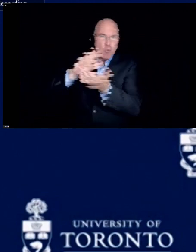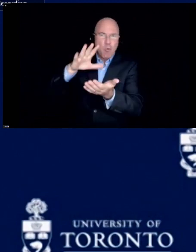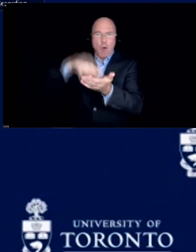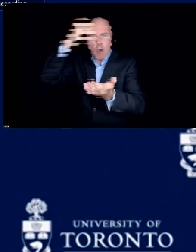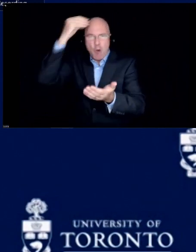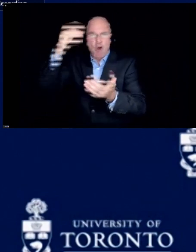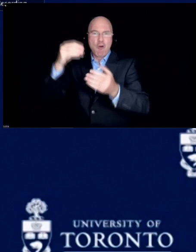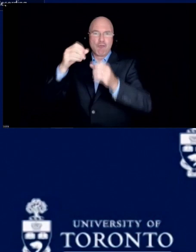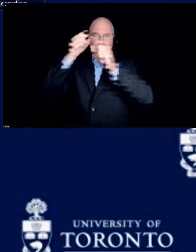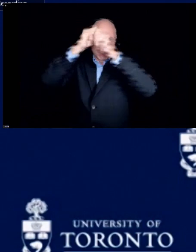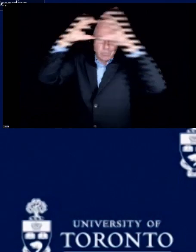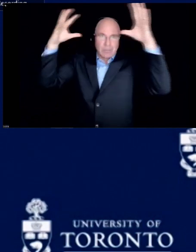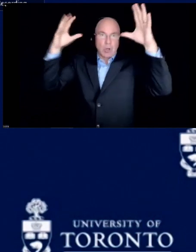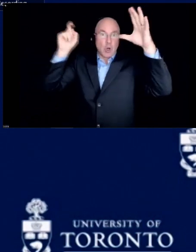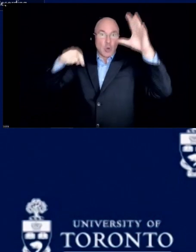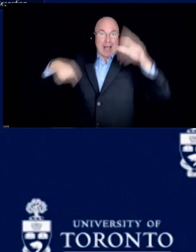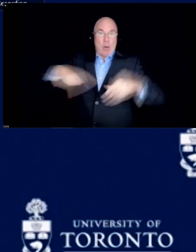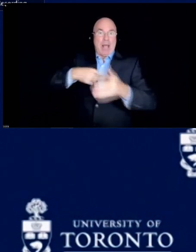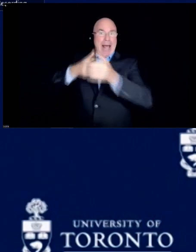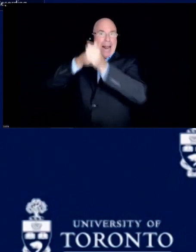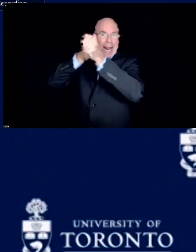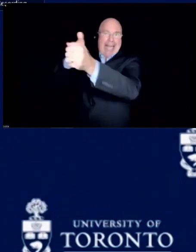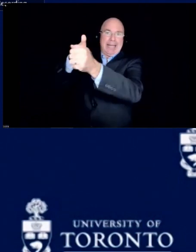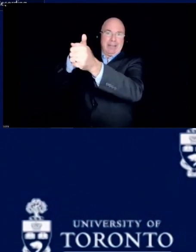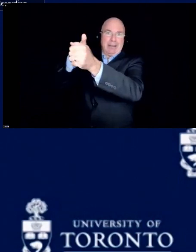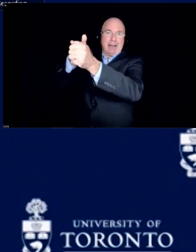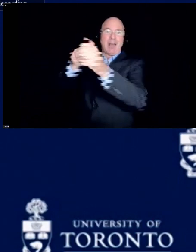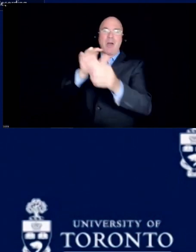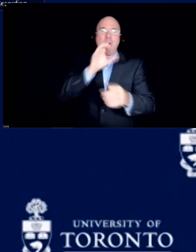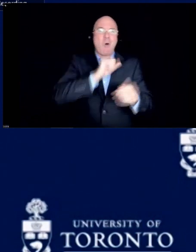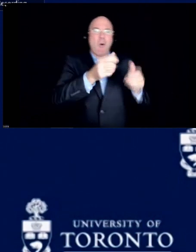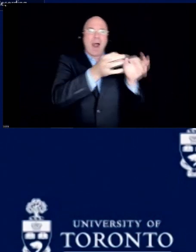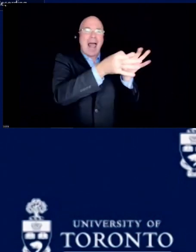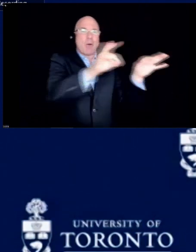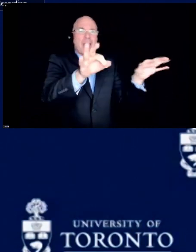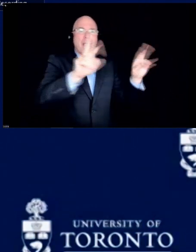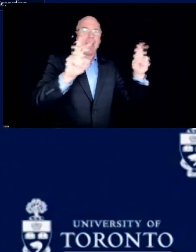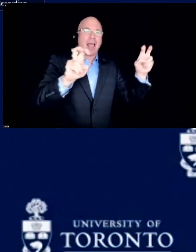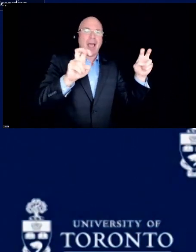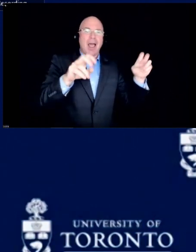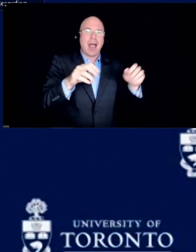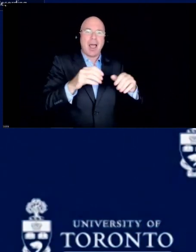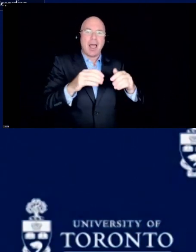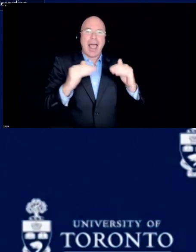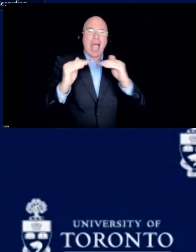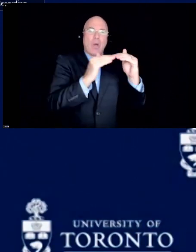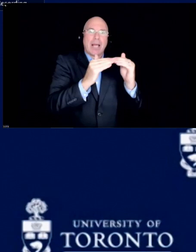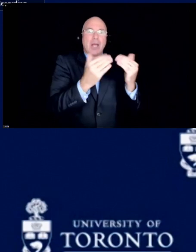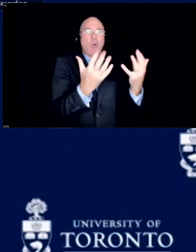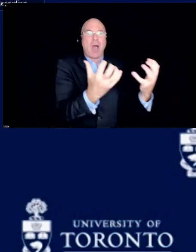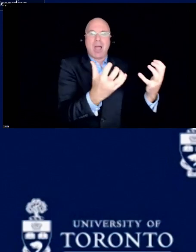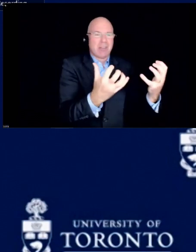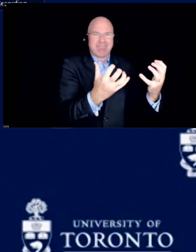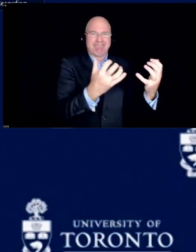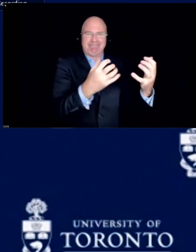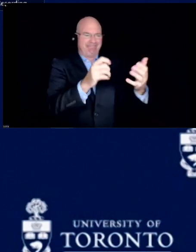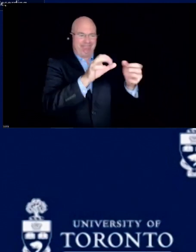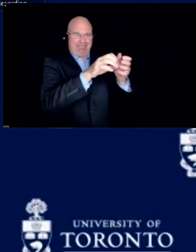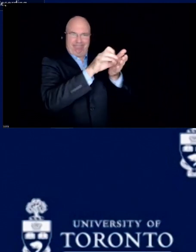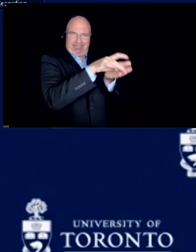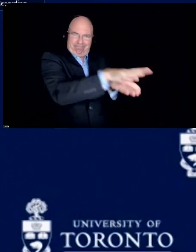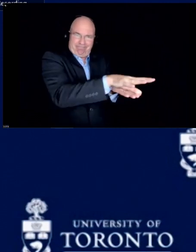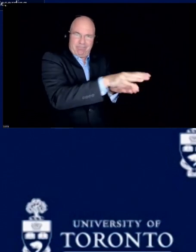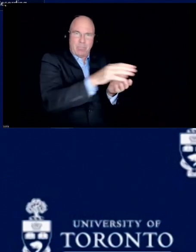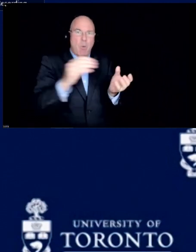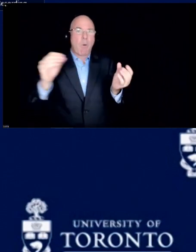organizations, should take the lead by retiring the language of equity seeking and adopting the more empowering, inclusive